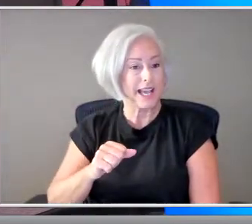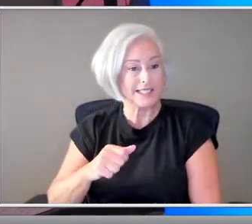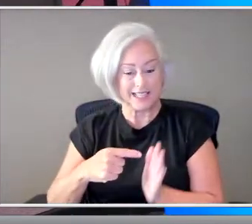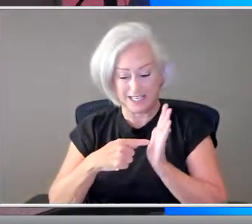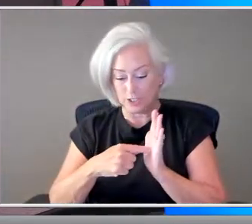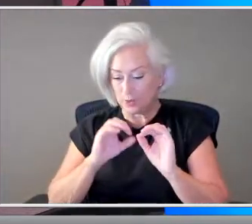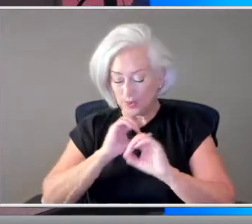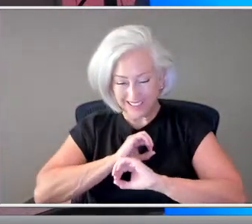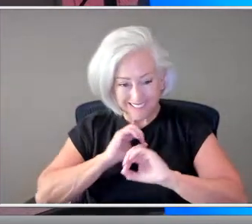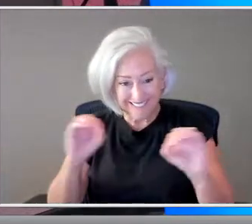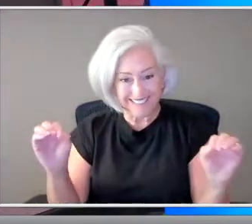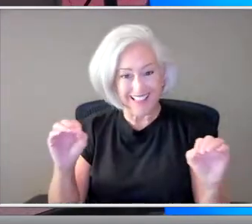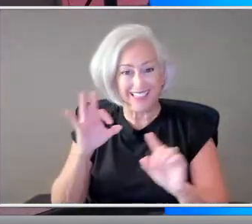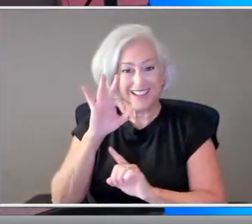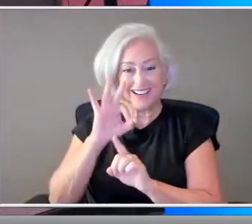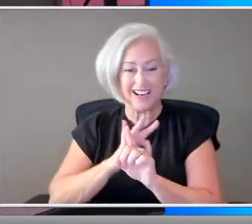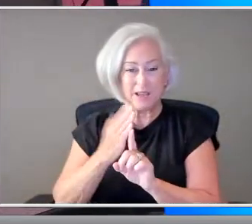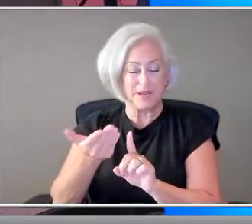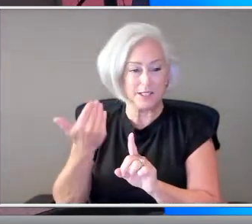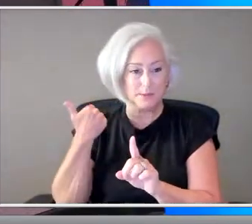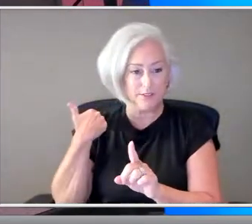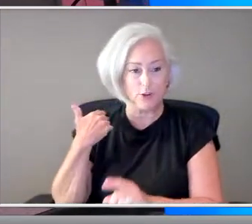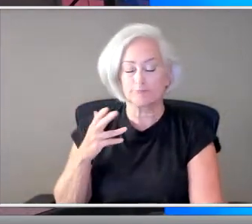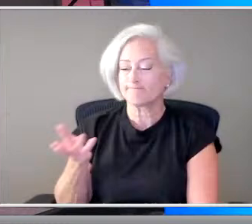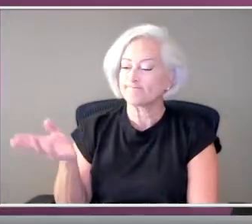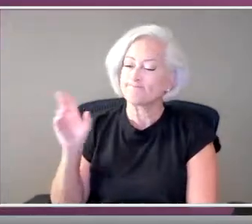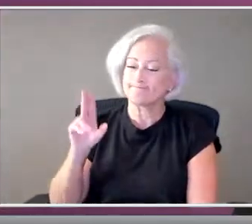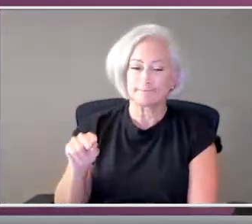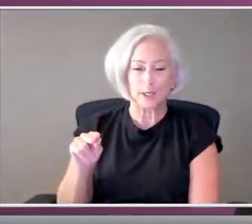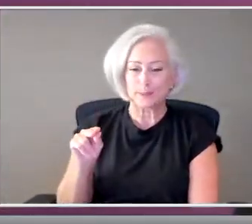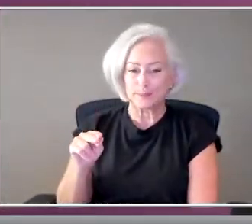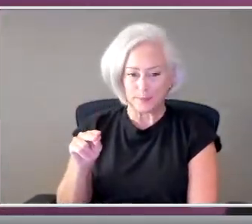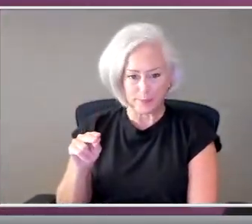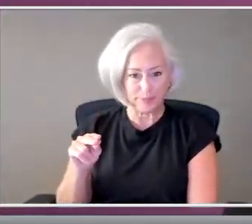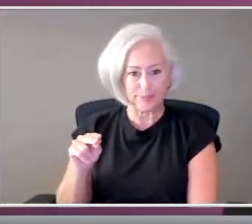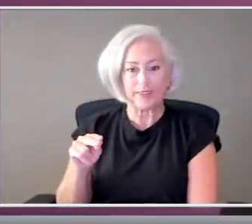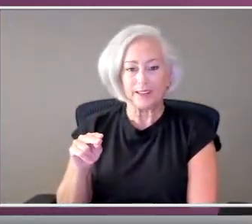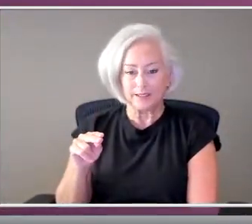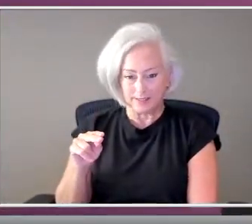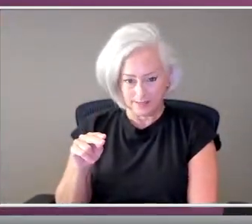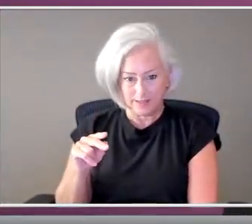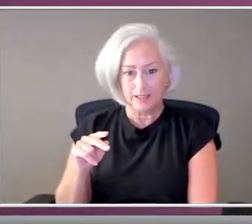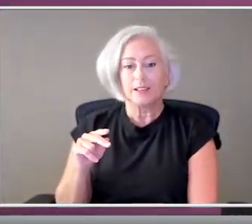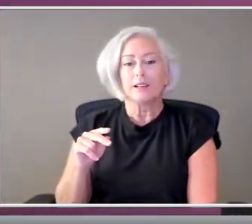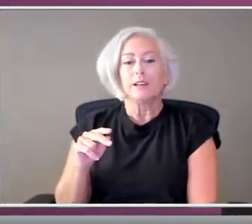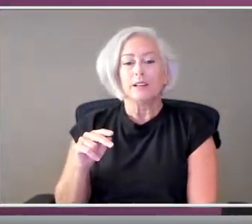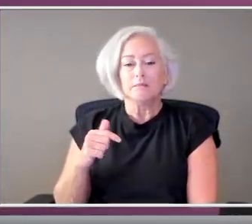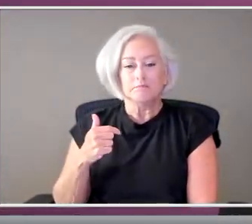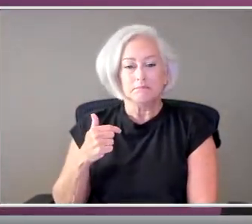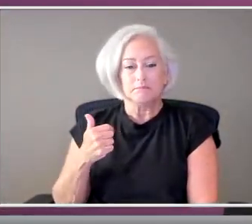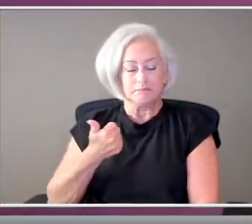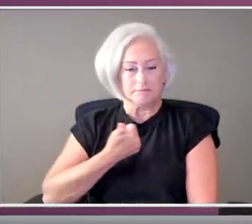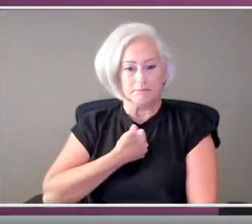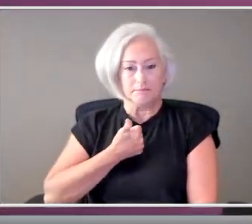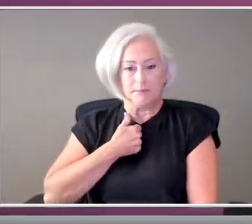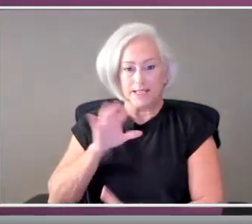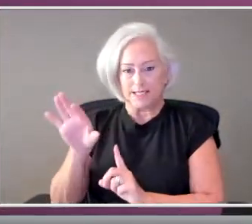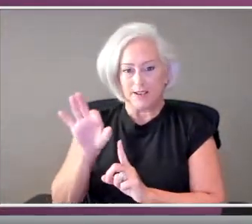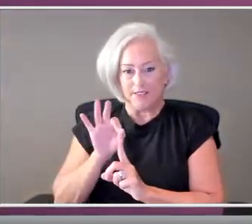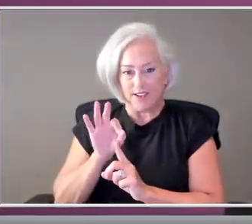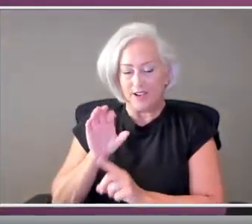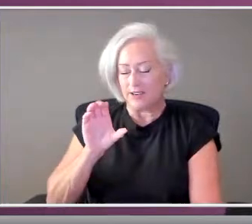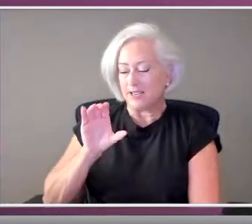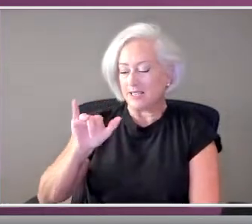happening 9 months earlier. No, it was not. It was not. I found a little cyst, like a little knot, and they said